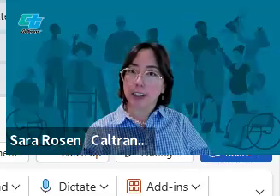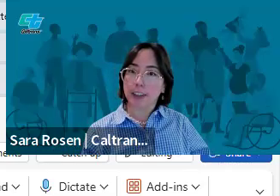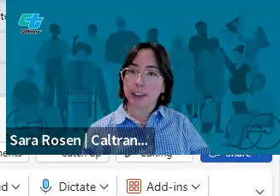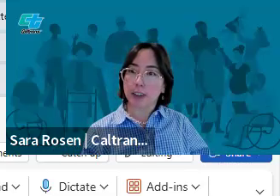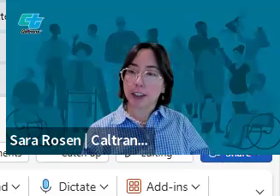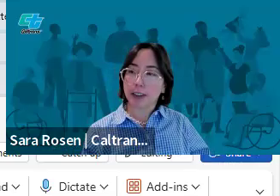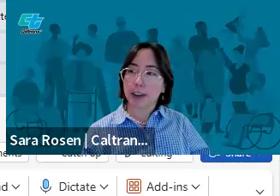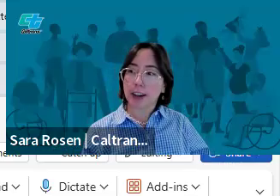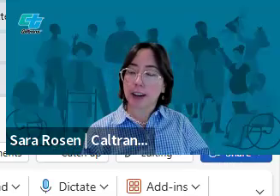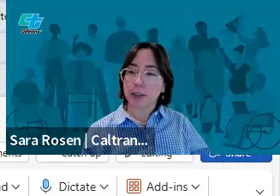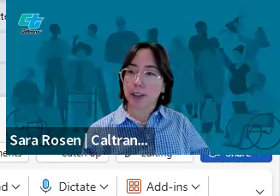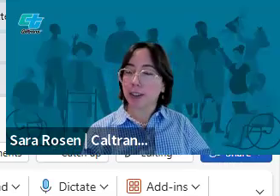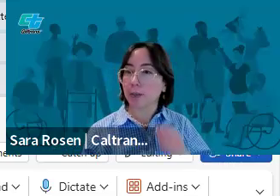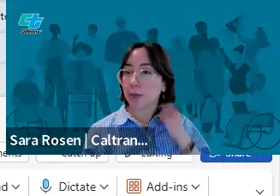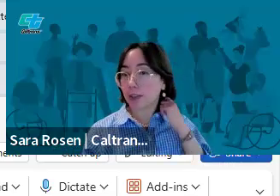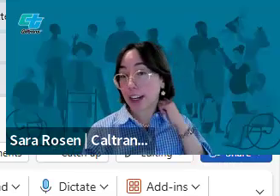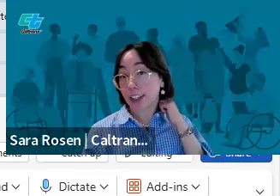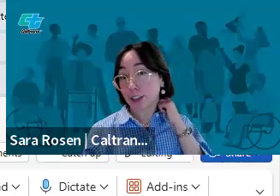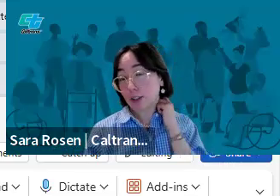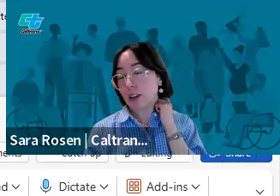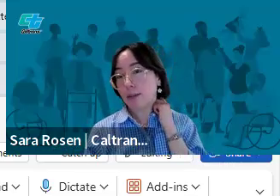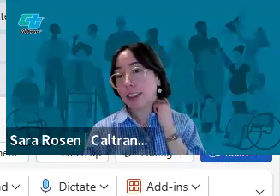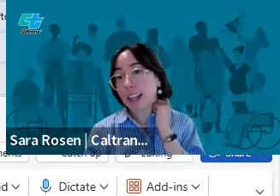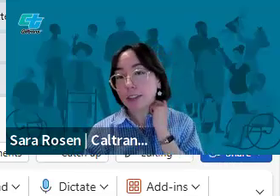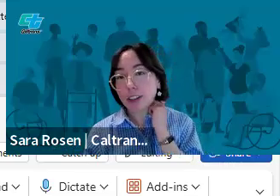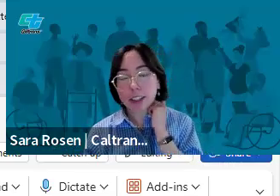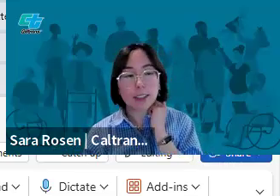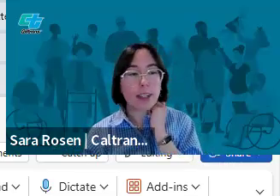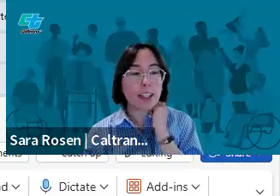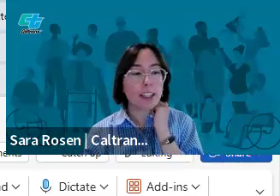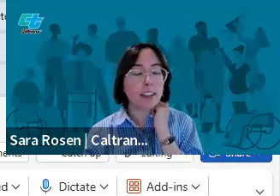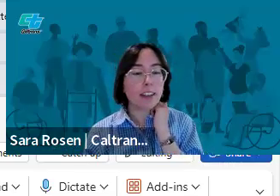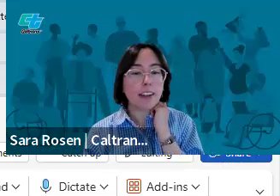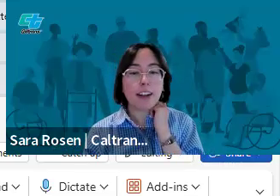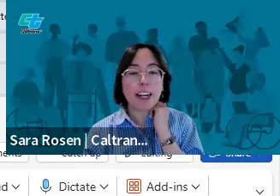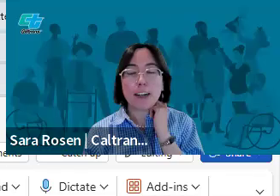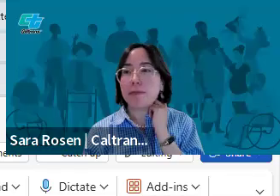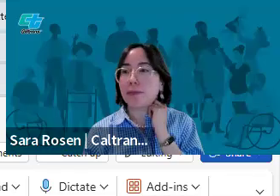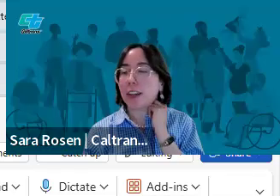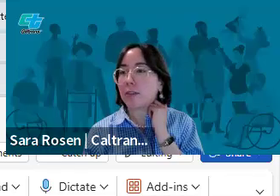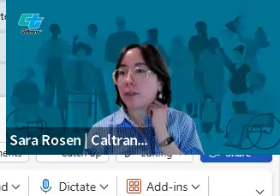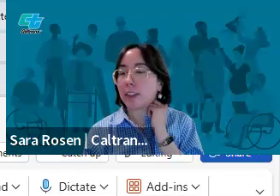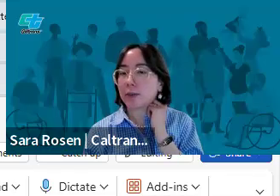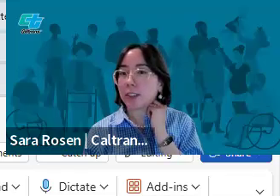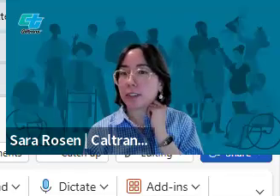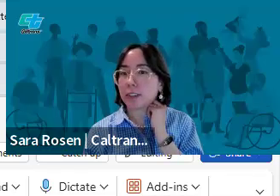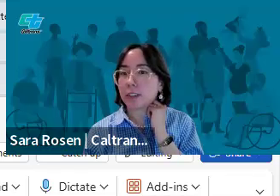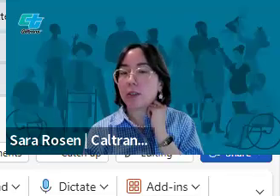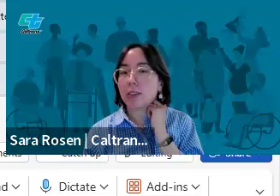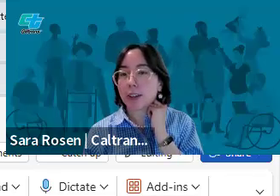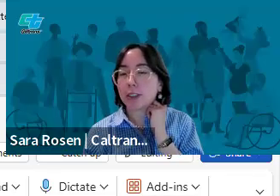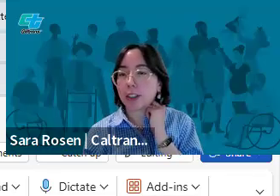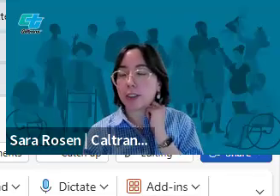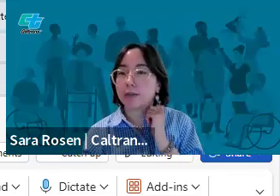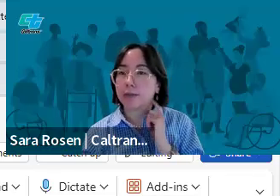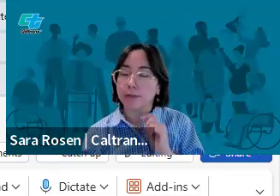comments, I can show you how you can provide additional comments after this meeting. I know this was,